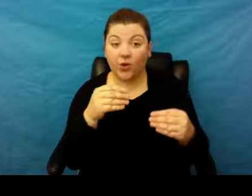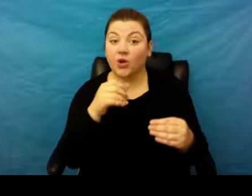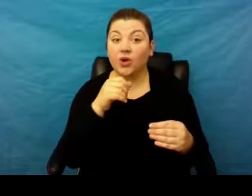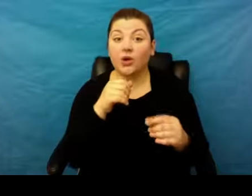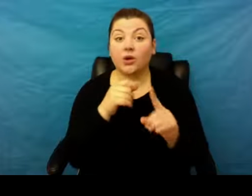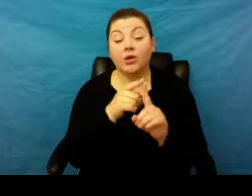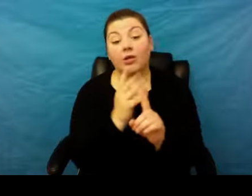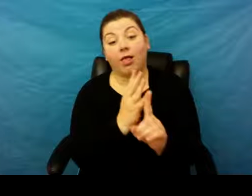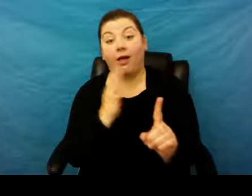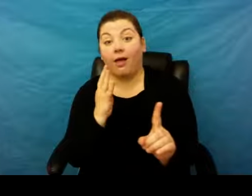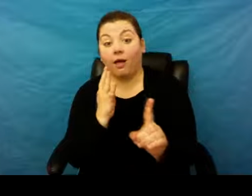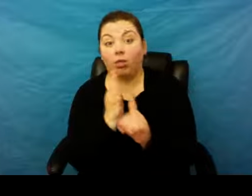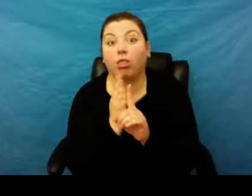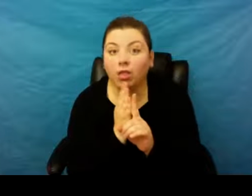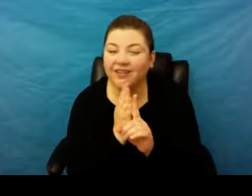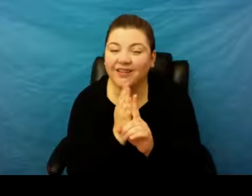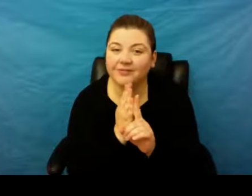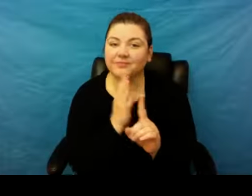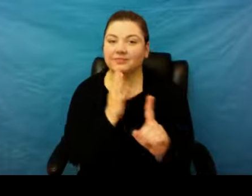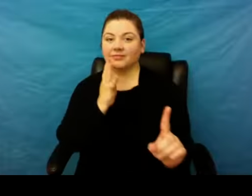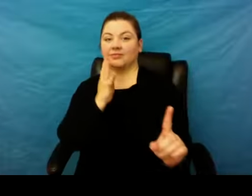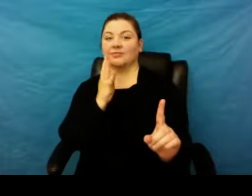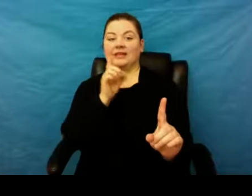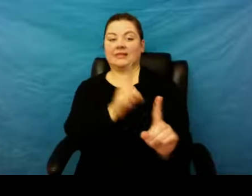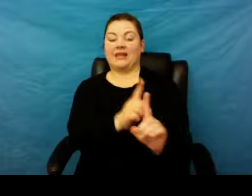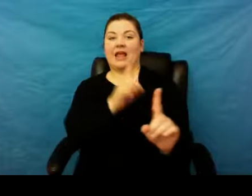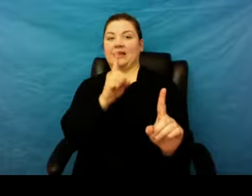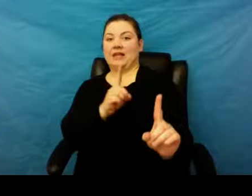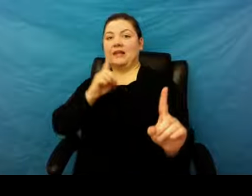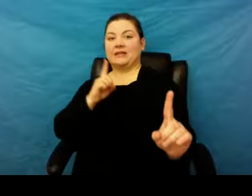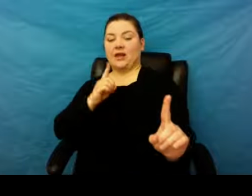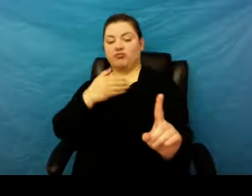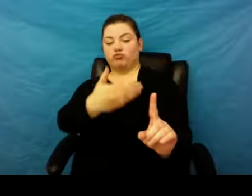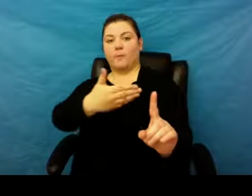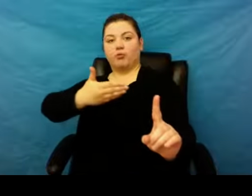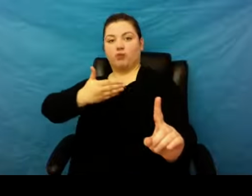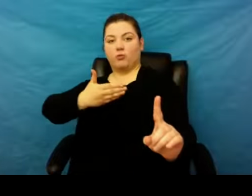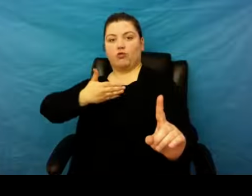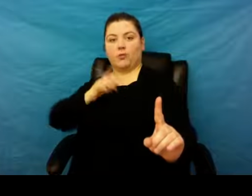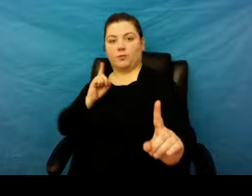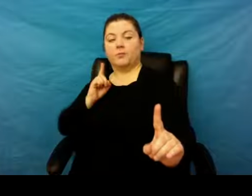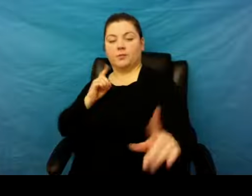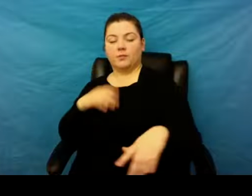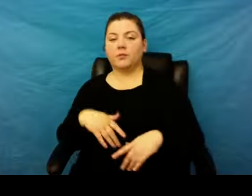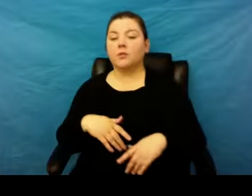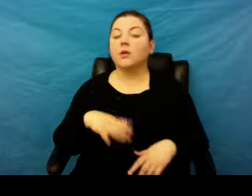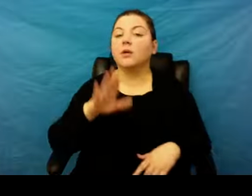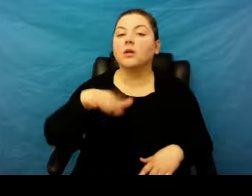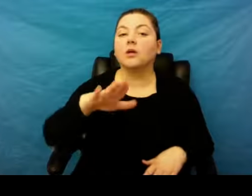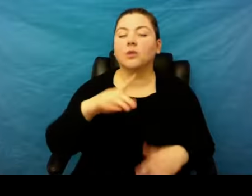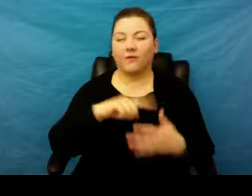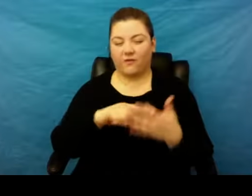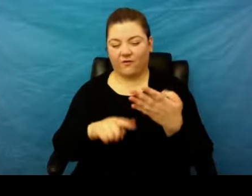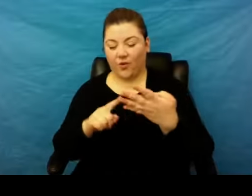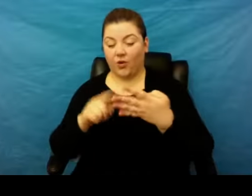couple feet back. And so the 4 things, I think I said 4 things. Always know where your hands are and